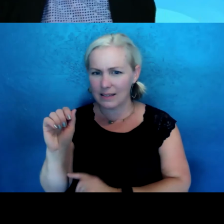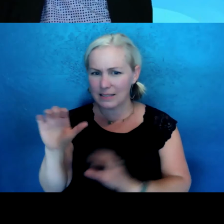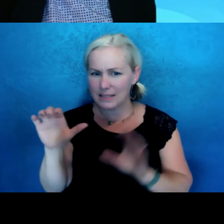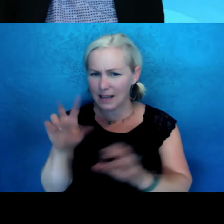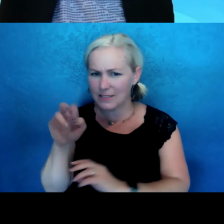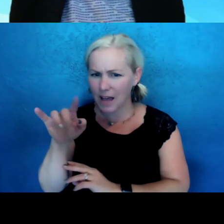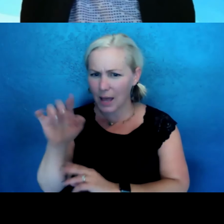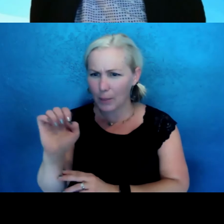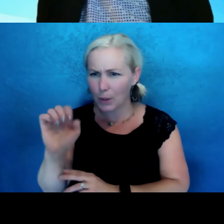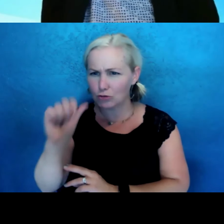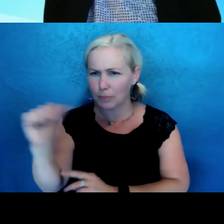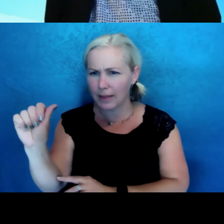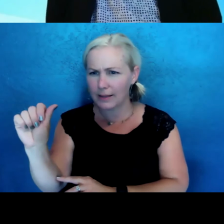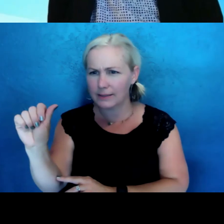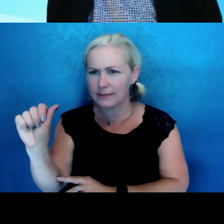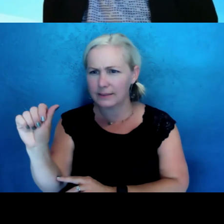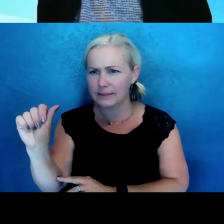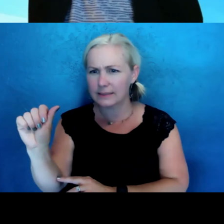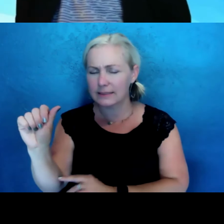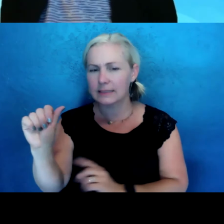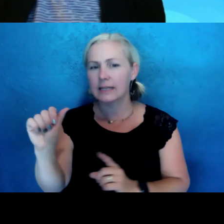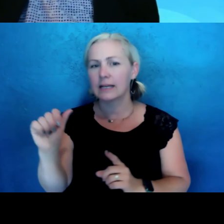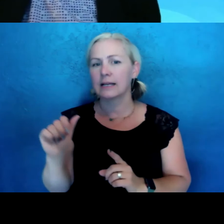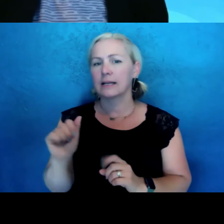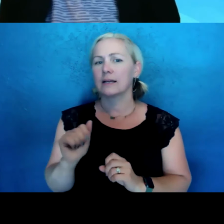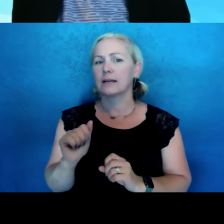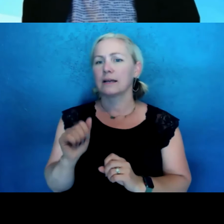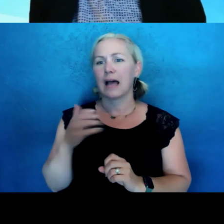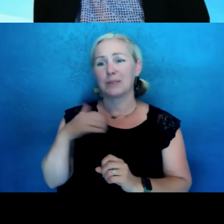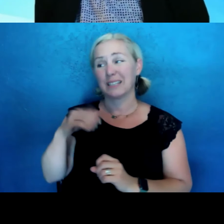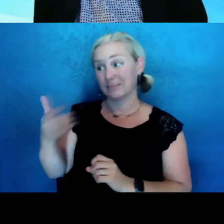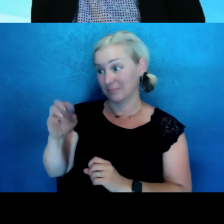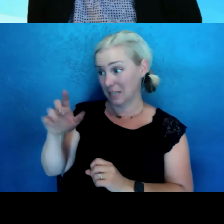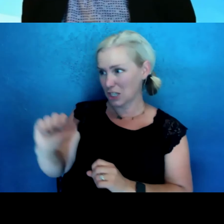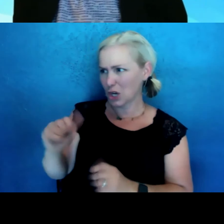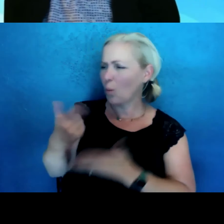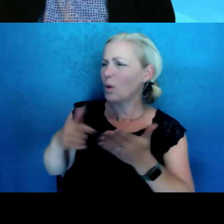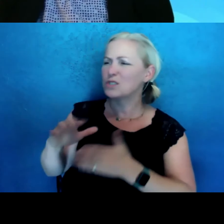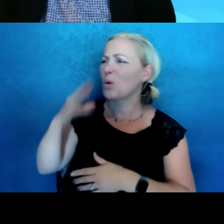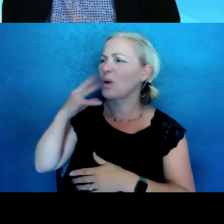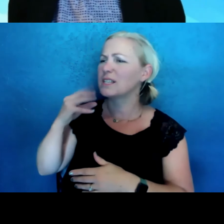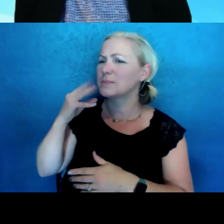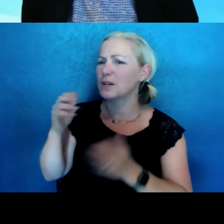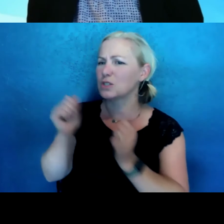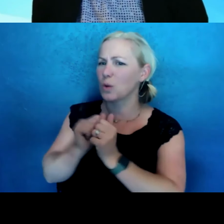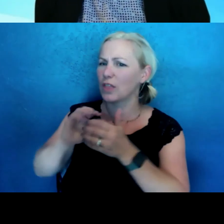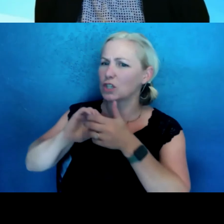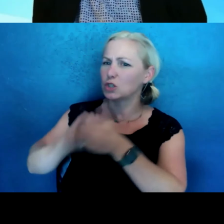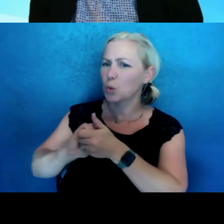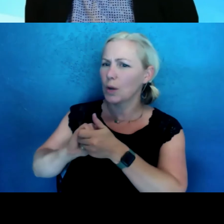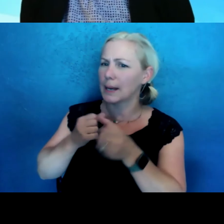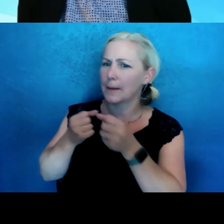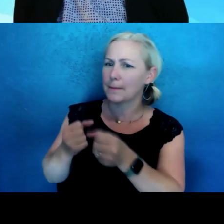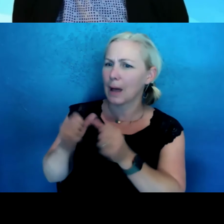AAAs? I would turn the question back on Tasia and say, tell us what your experience has been with joint power agencies as